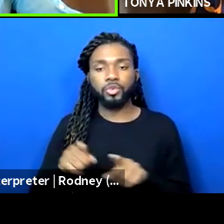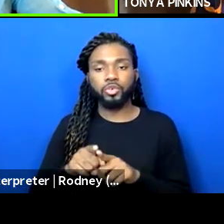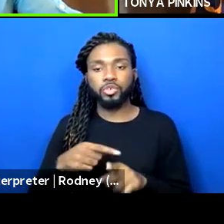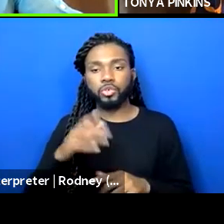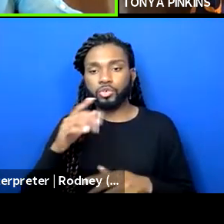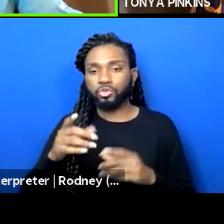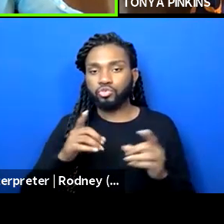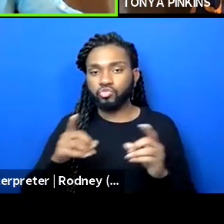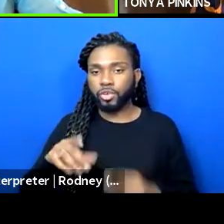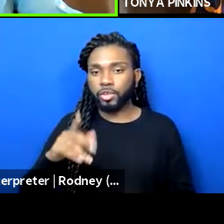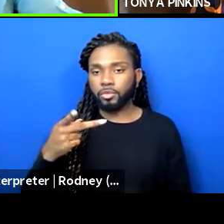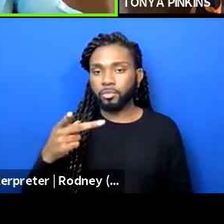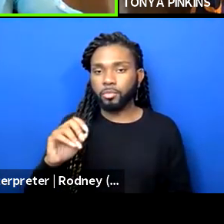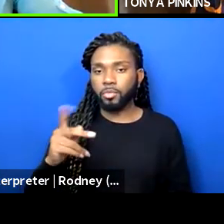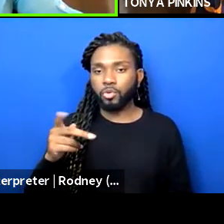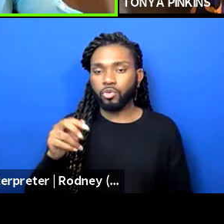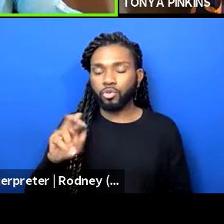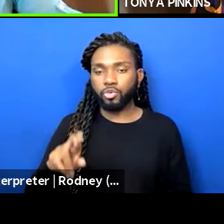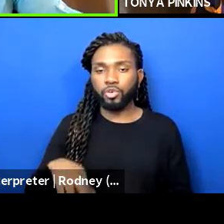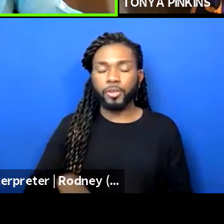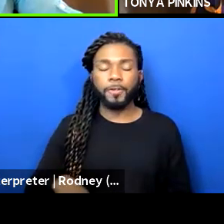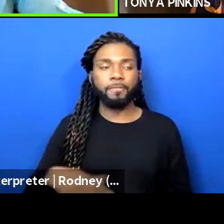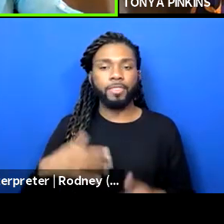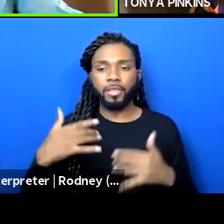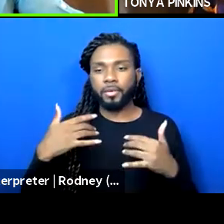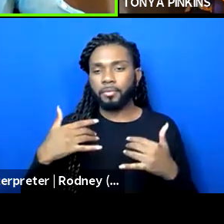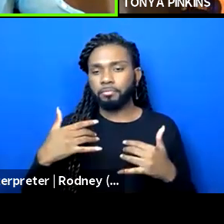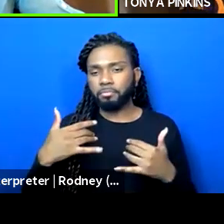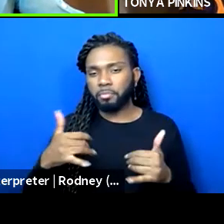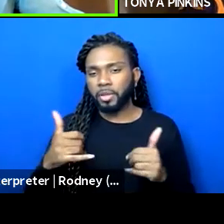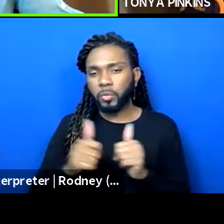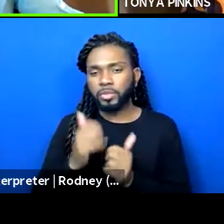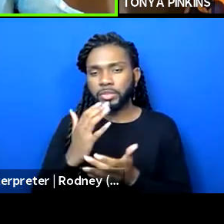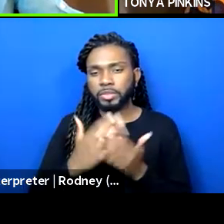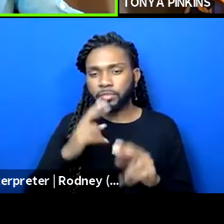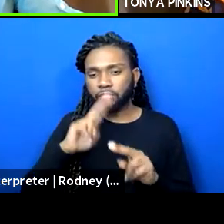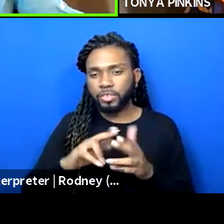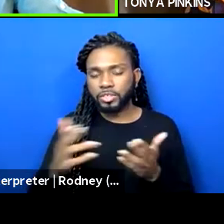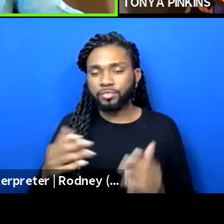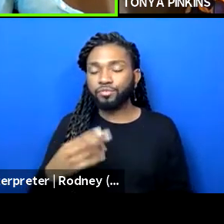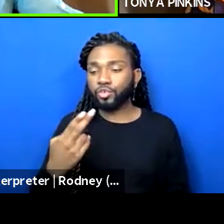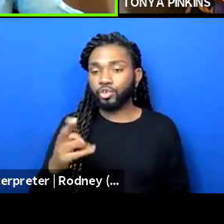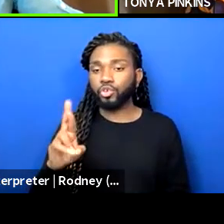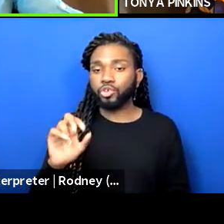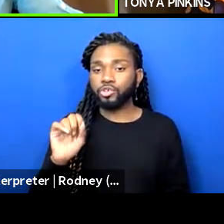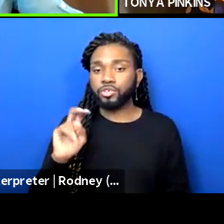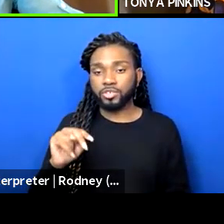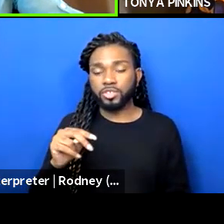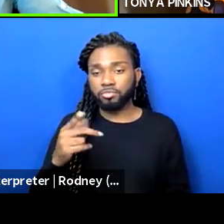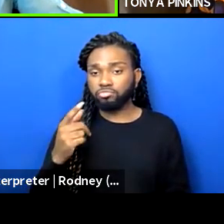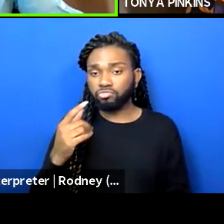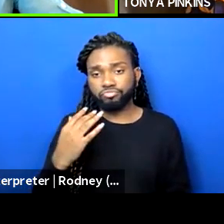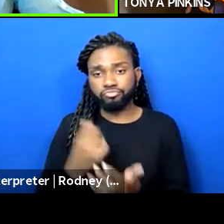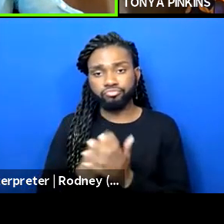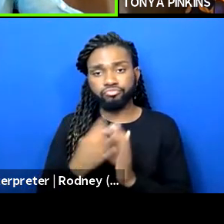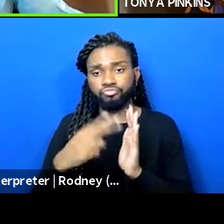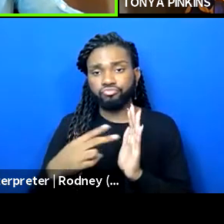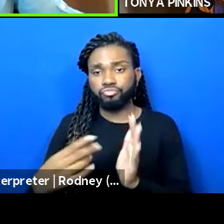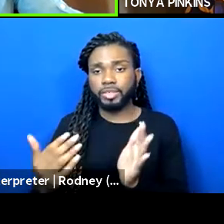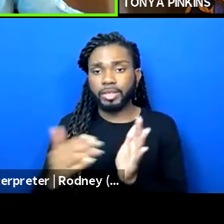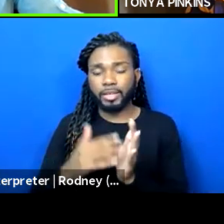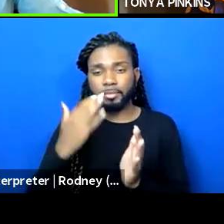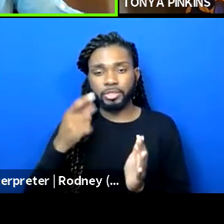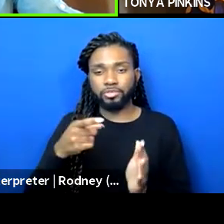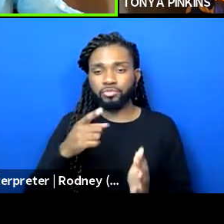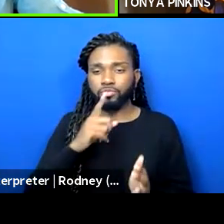poker and, playing with some fun stuff. So Hurston is another person to revisit because she's so